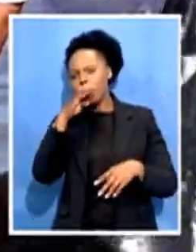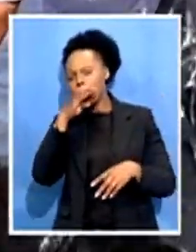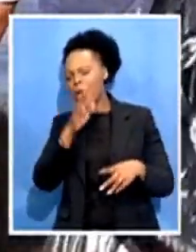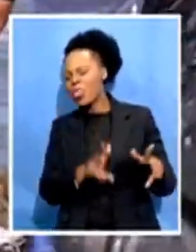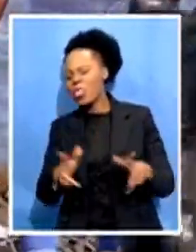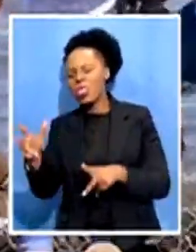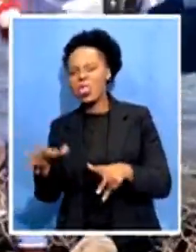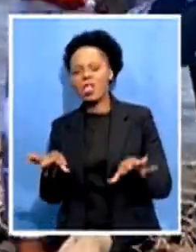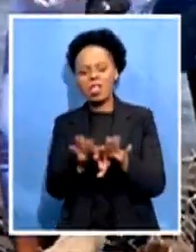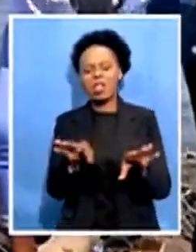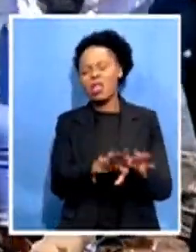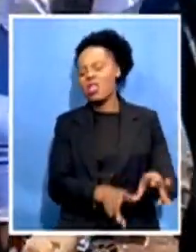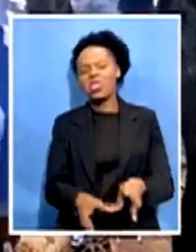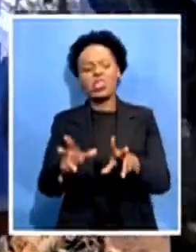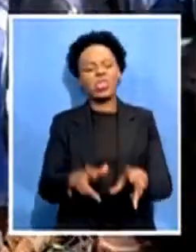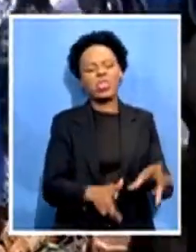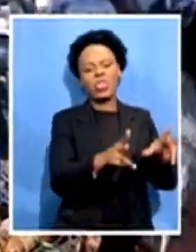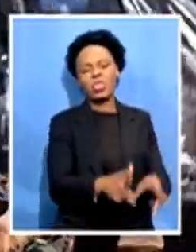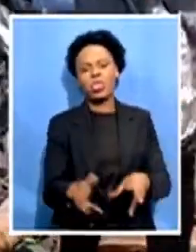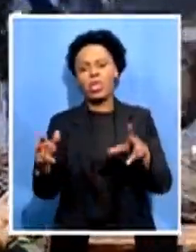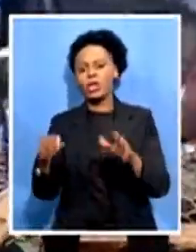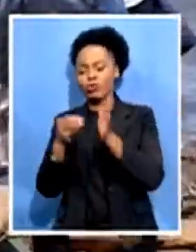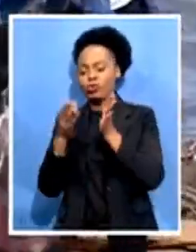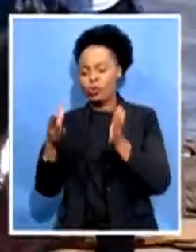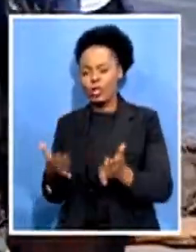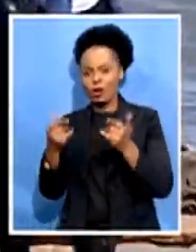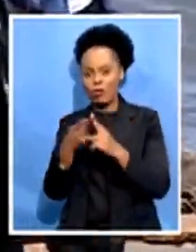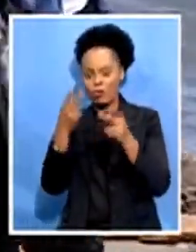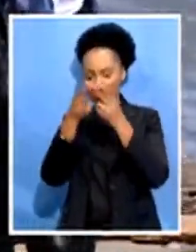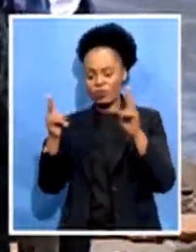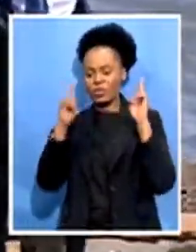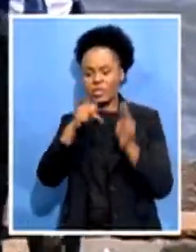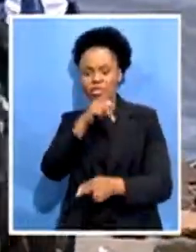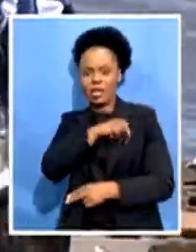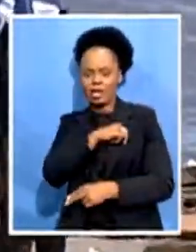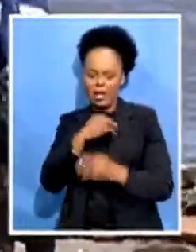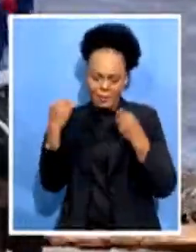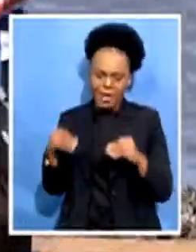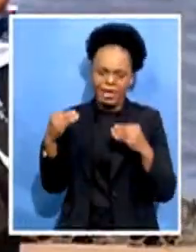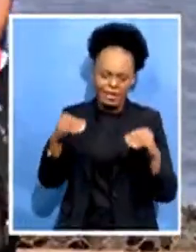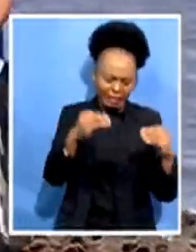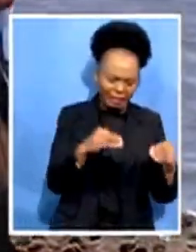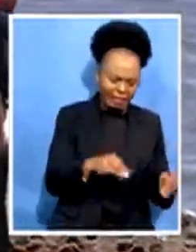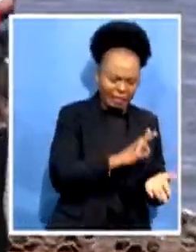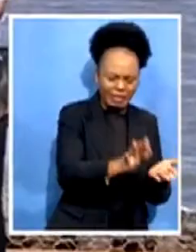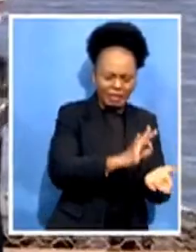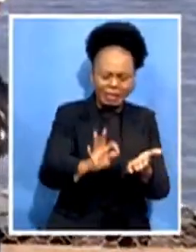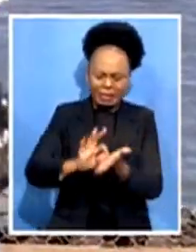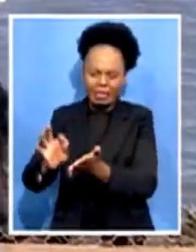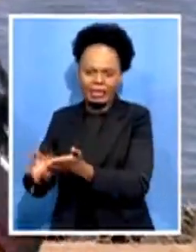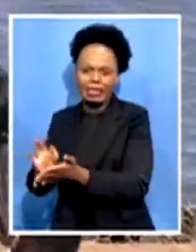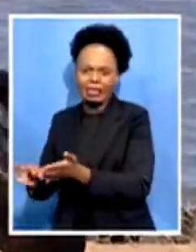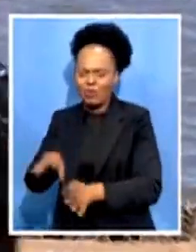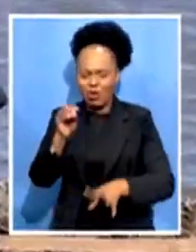been busy since the early morning trying to clear as much as they can. And I must also make mention of the fact that there's, you know, there's a high